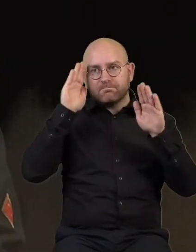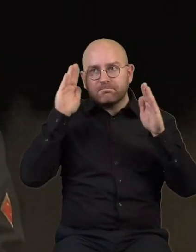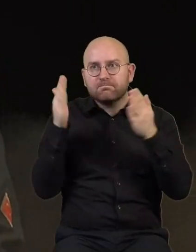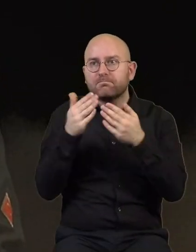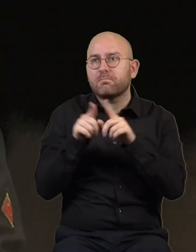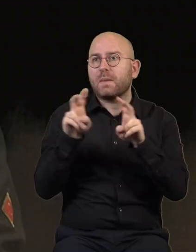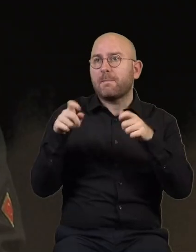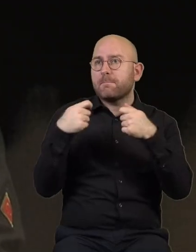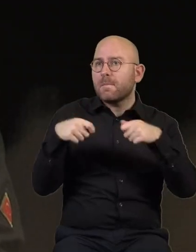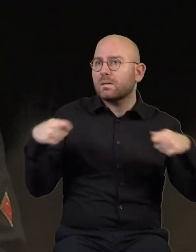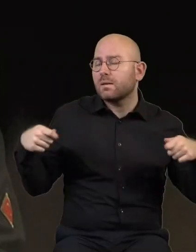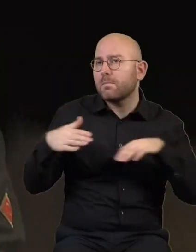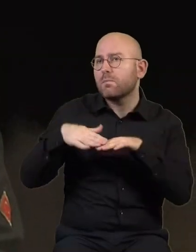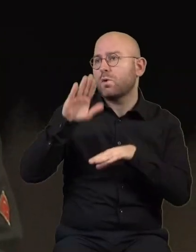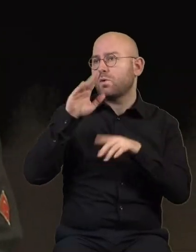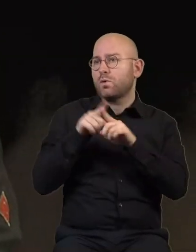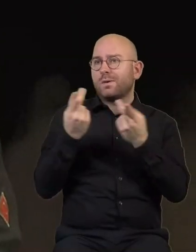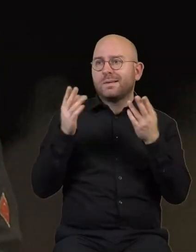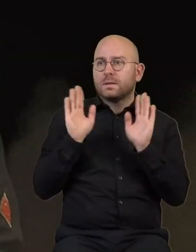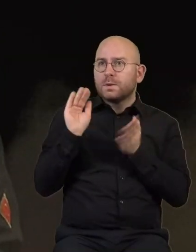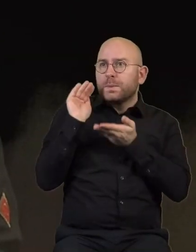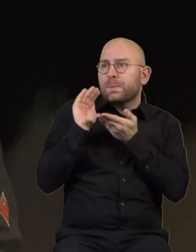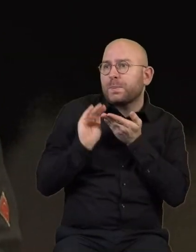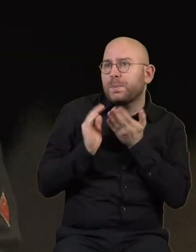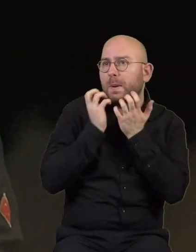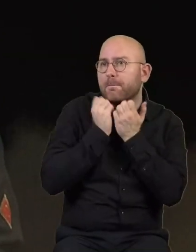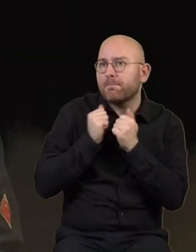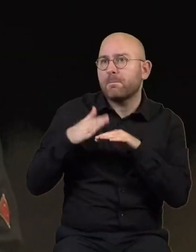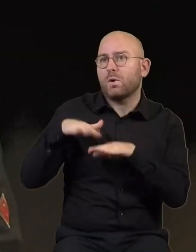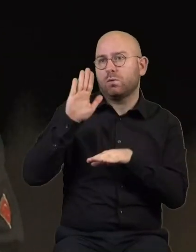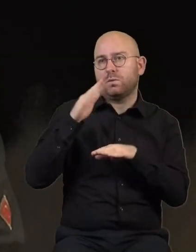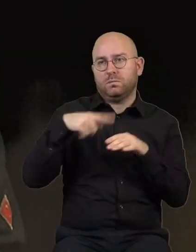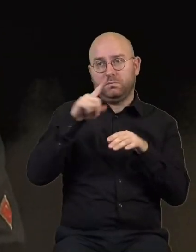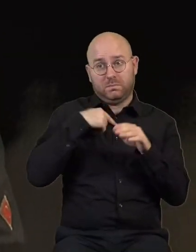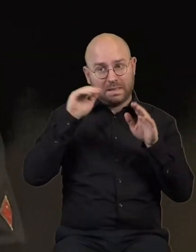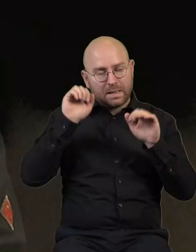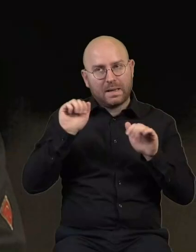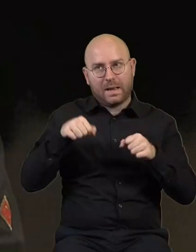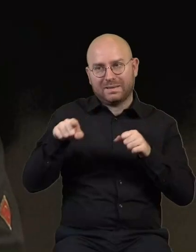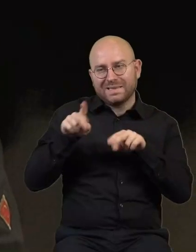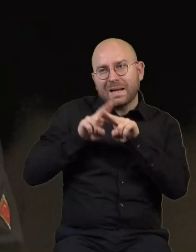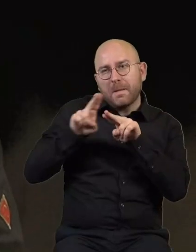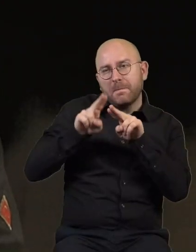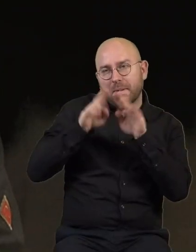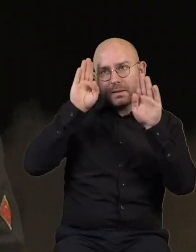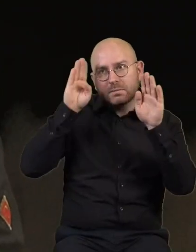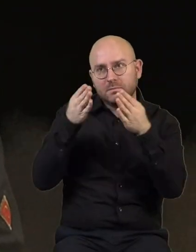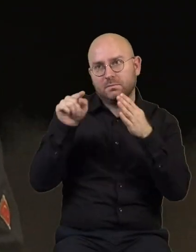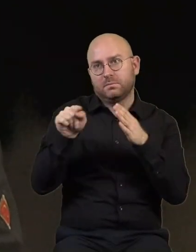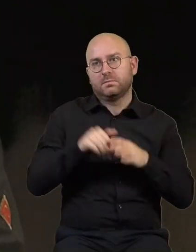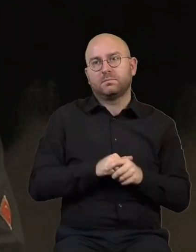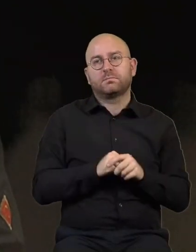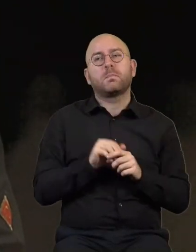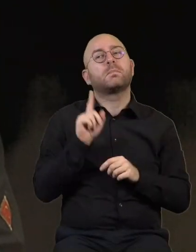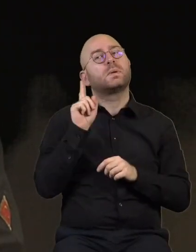the current fossil fuel level, we will need to maybe do something more, especially as a lot